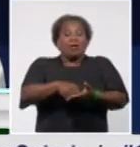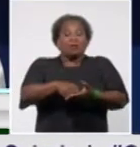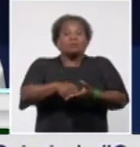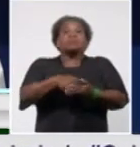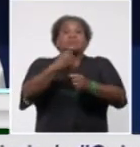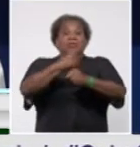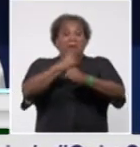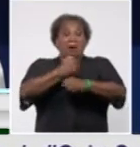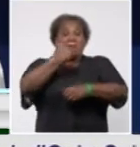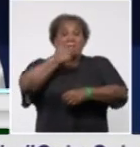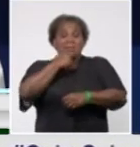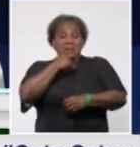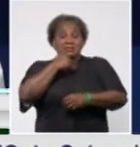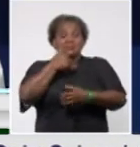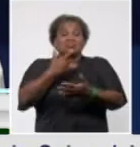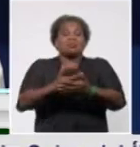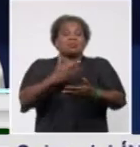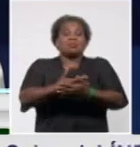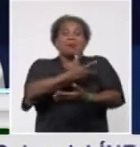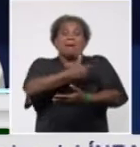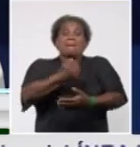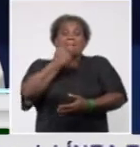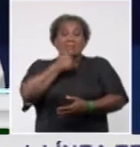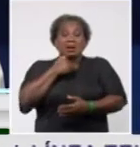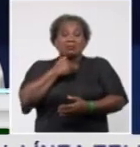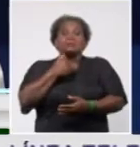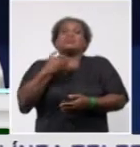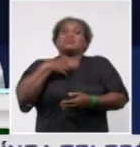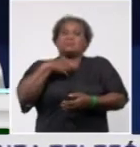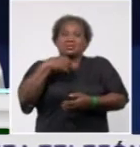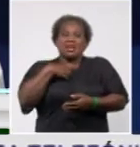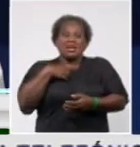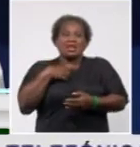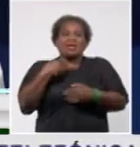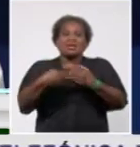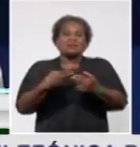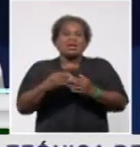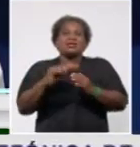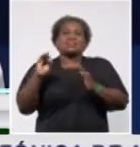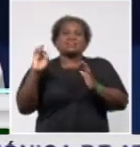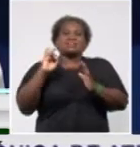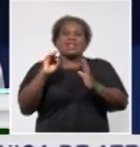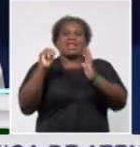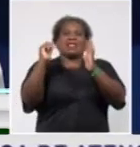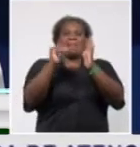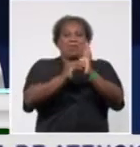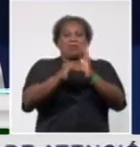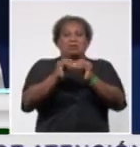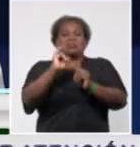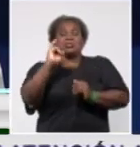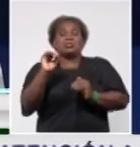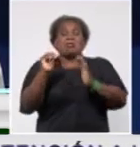6,007 samples were processed in our various molecular biology laboratories.